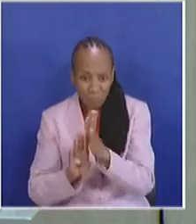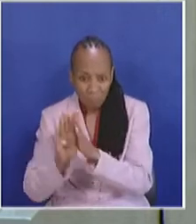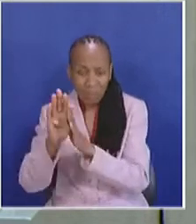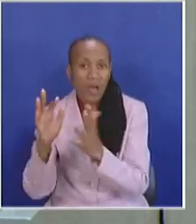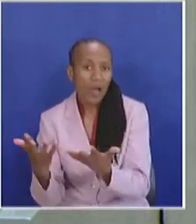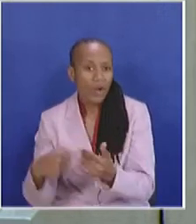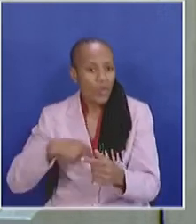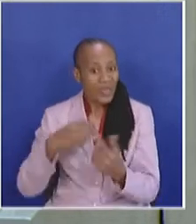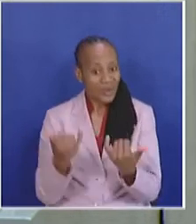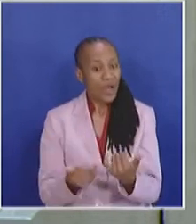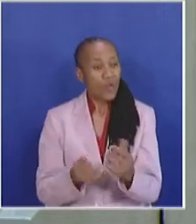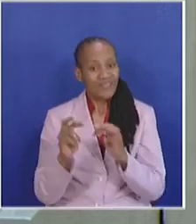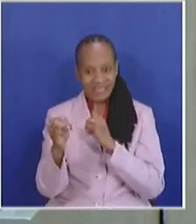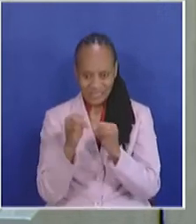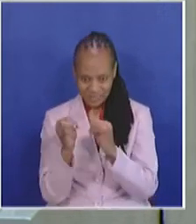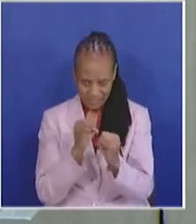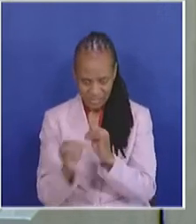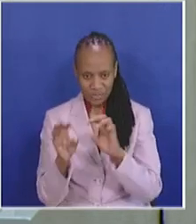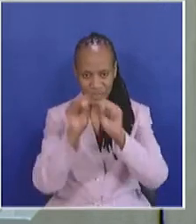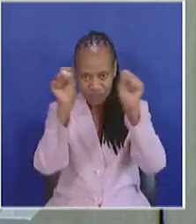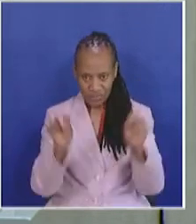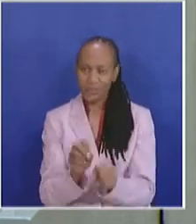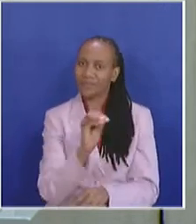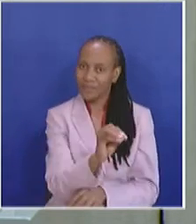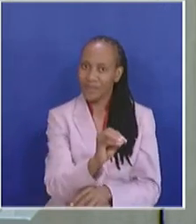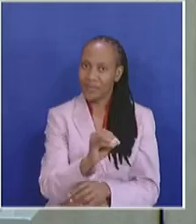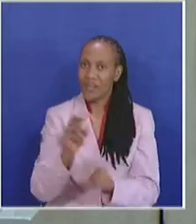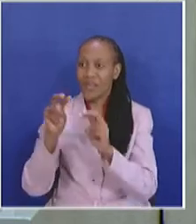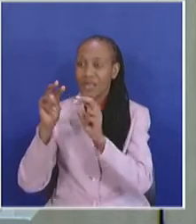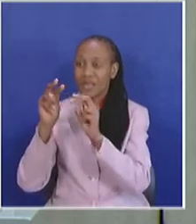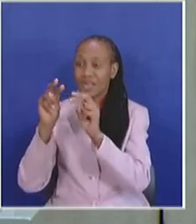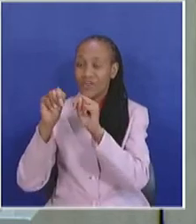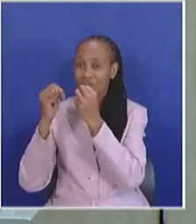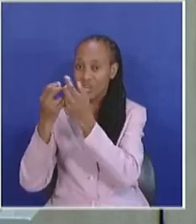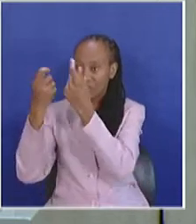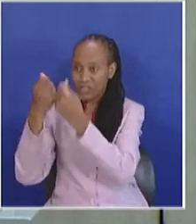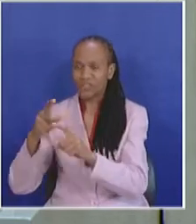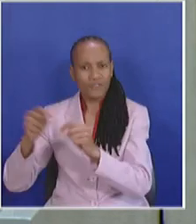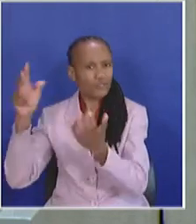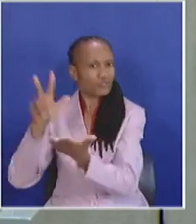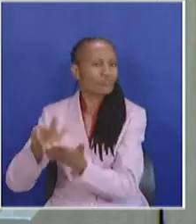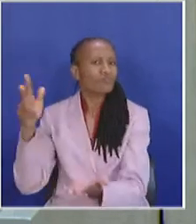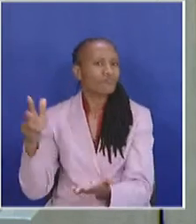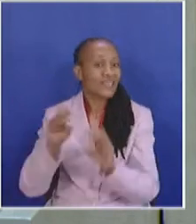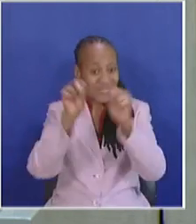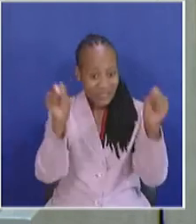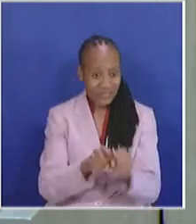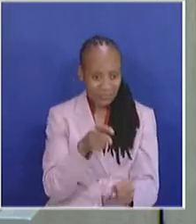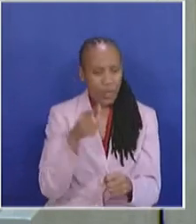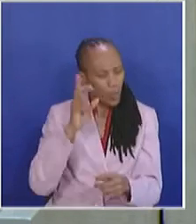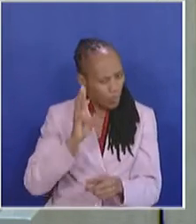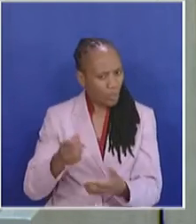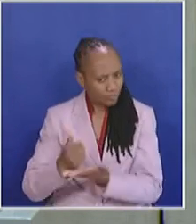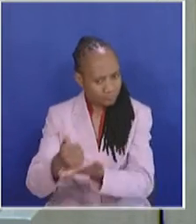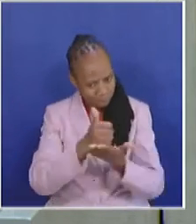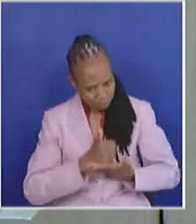Infrastructure Development Management System, IDMS, approved by the National Treasury. This system is helping us to articulate uniform processes